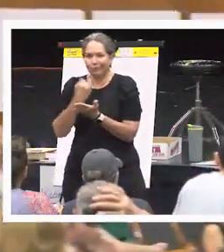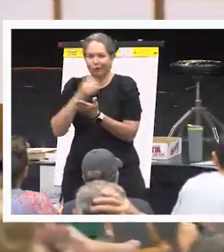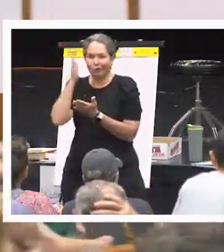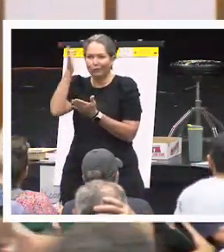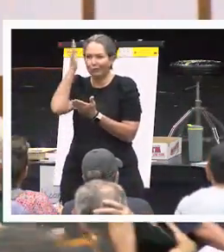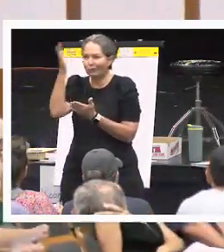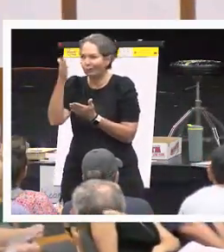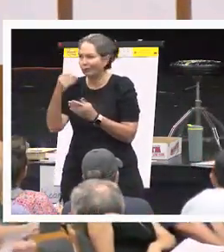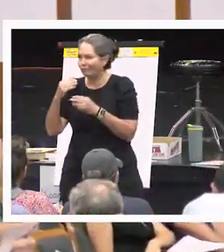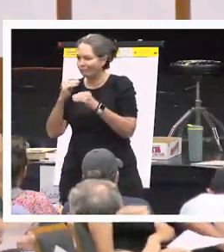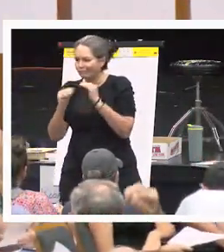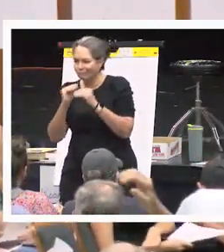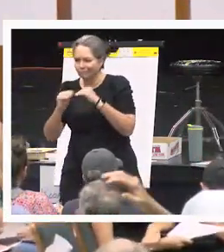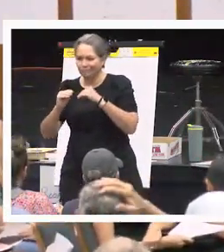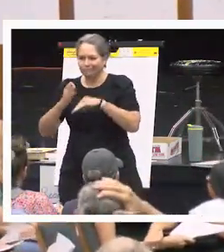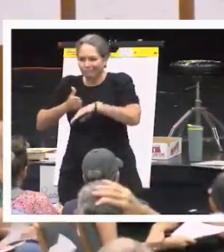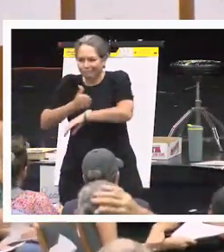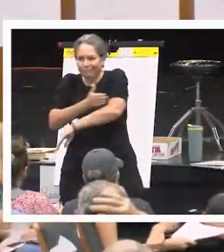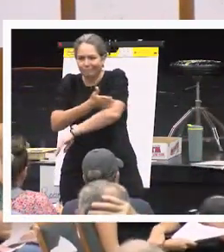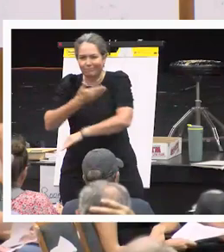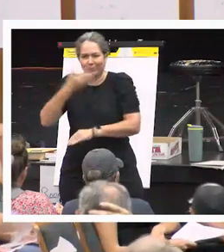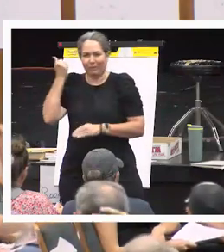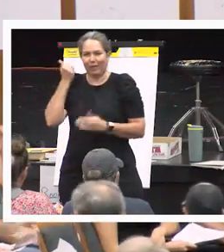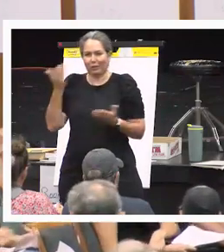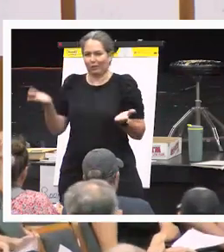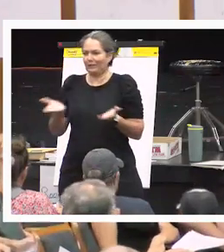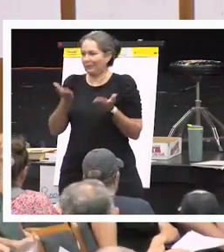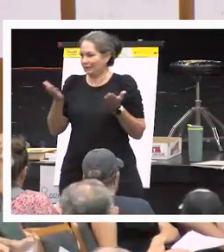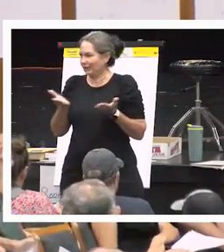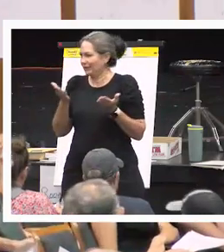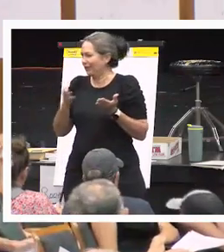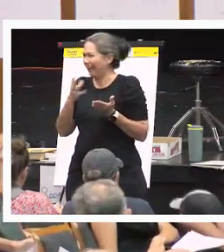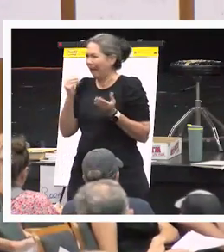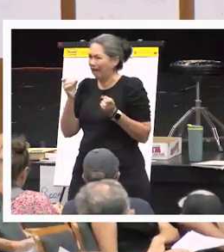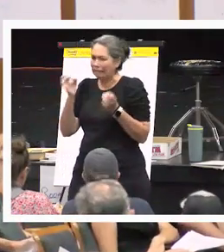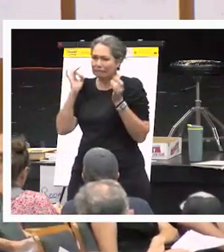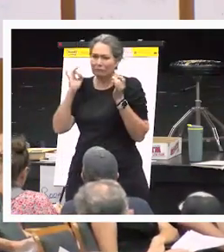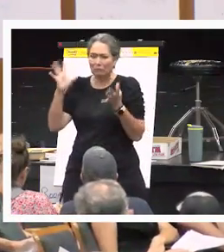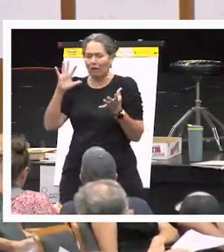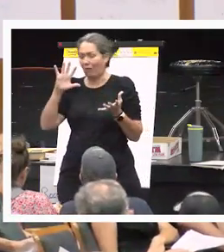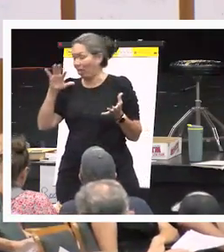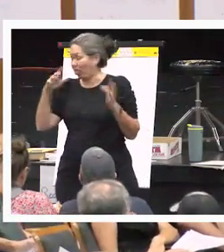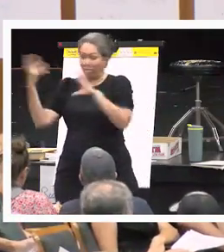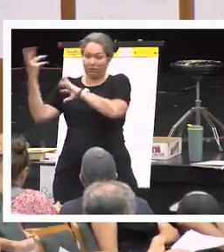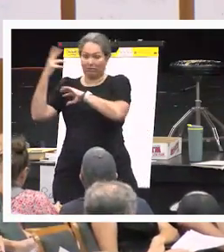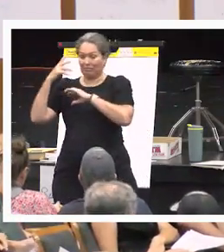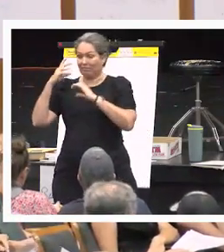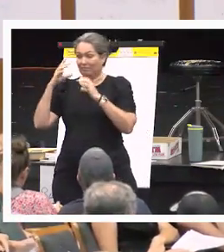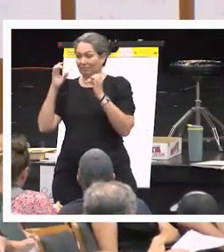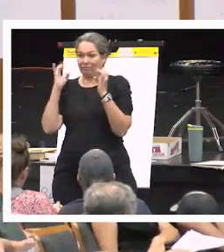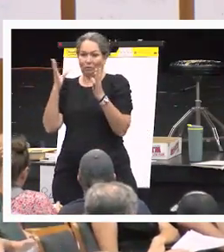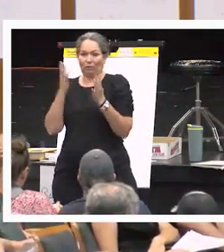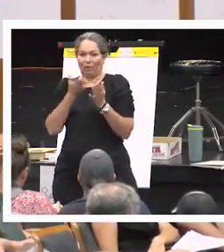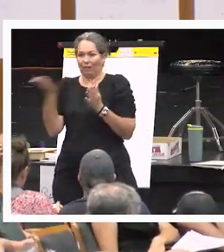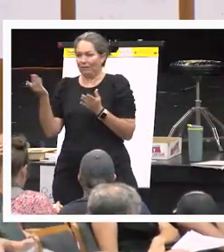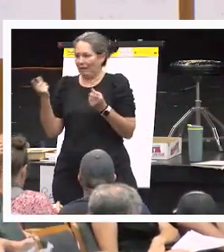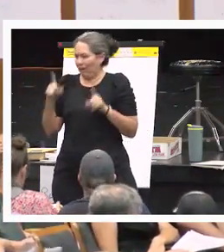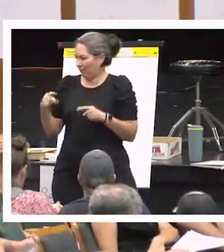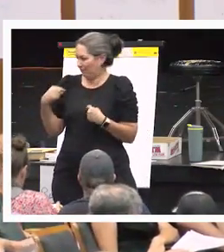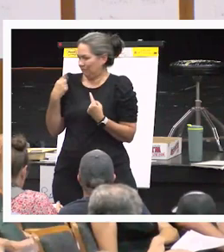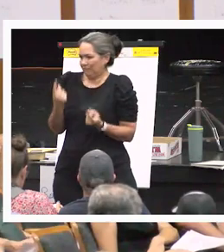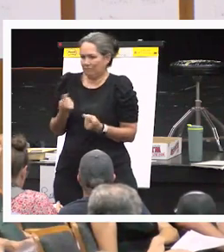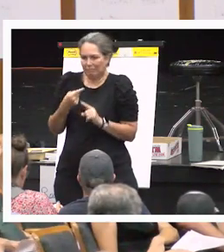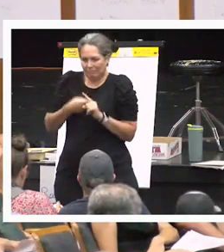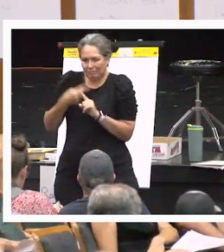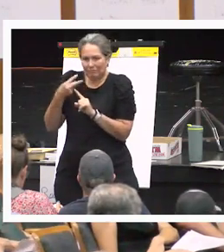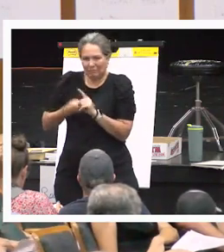in the face of climate change and the tremendous destruction that we've seen in our downtown in the last couple of months. Thanks